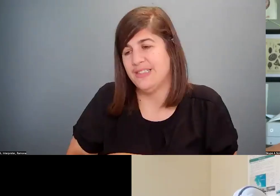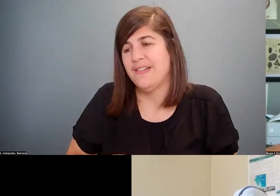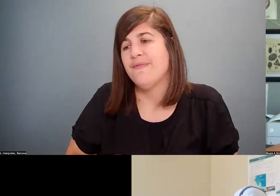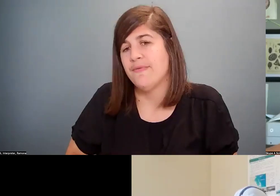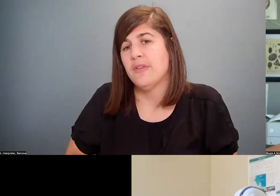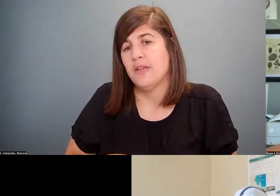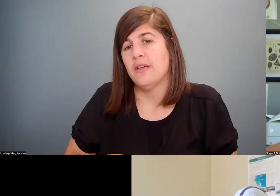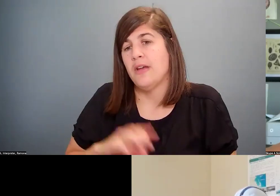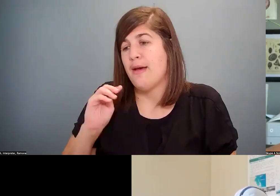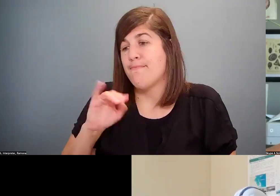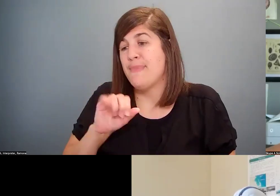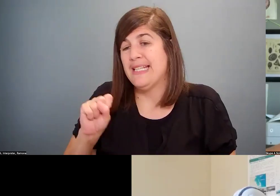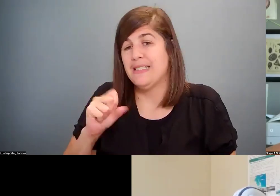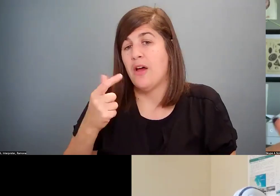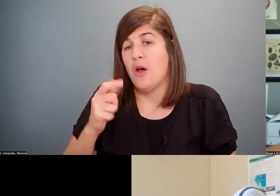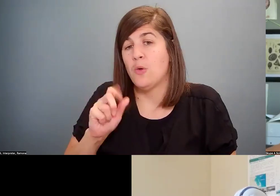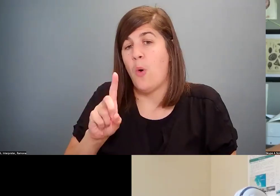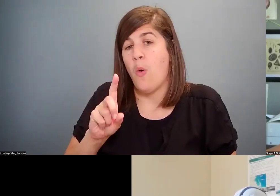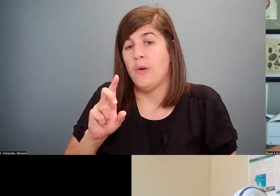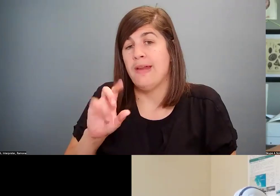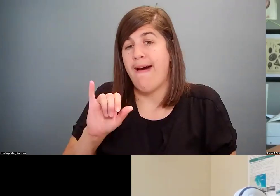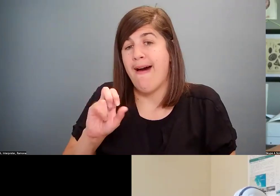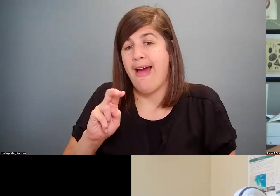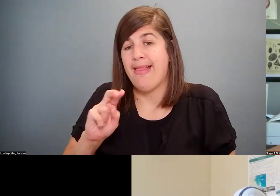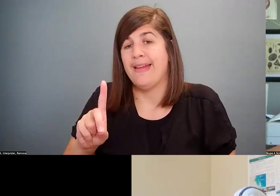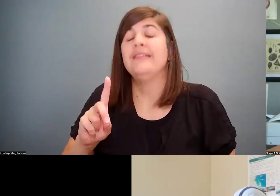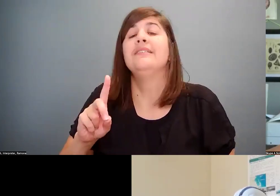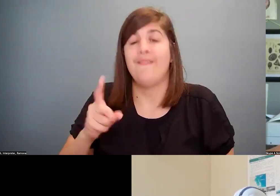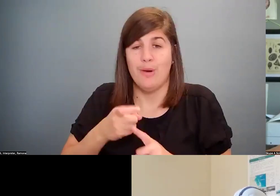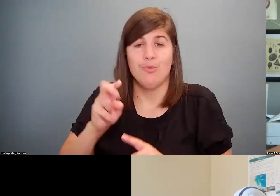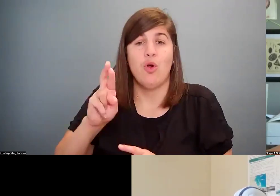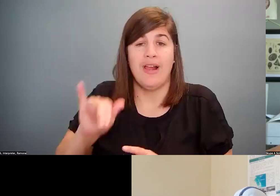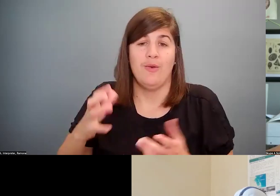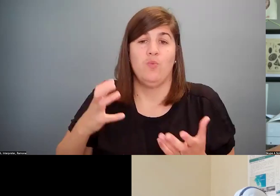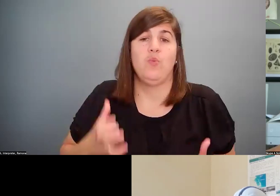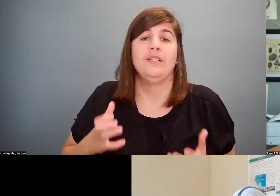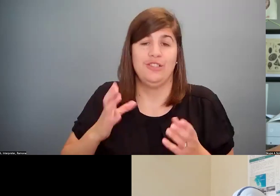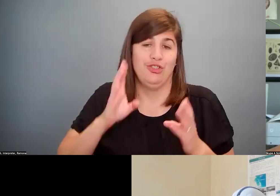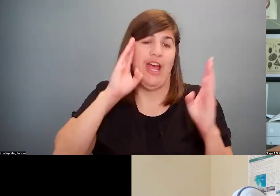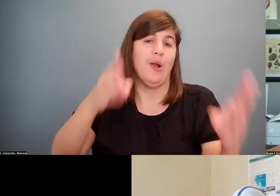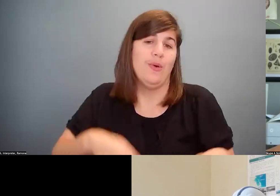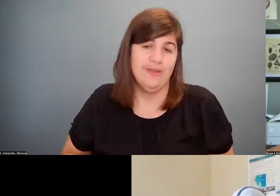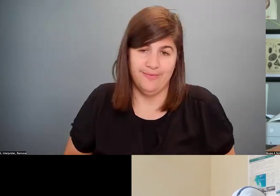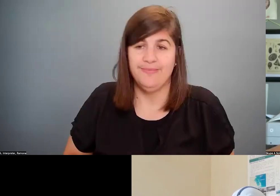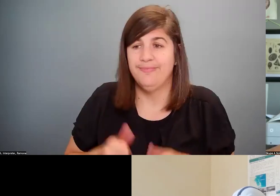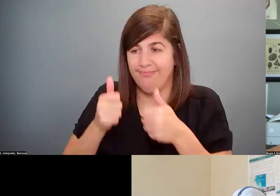Miss Goldman's class from Pawtucket, Rhode Island wants a shout out. So, yo to Miss Goldman's